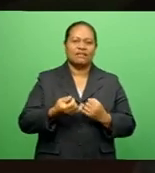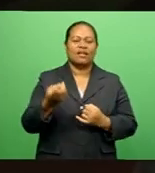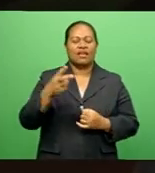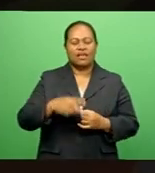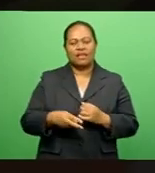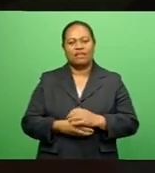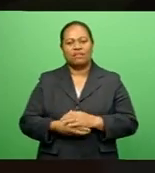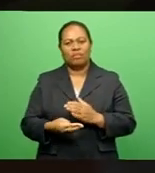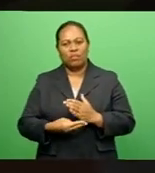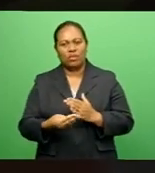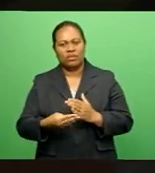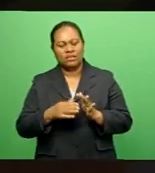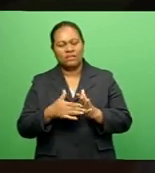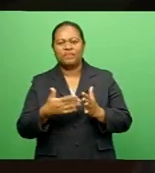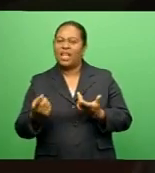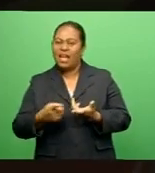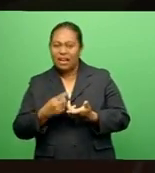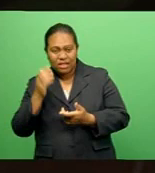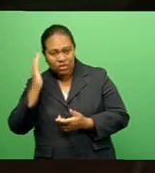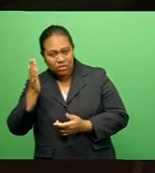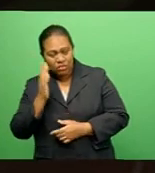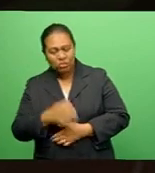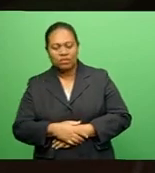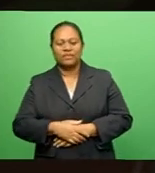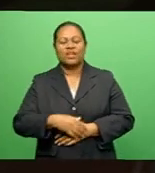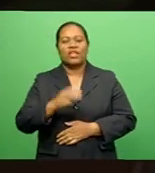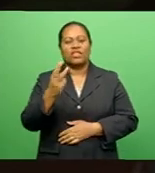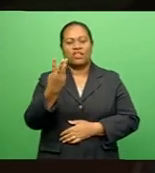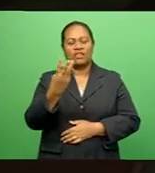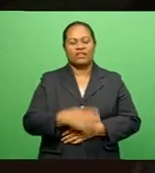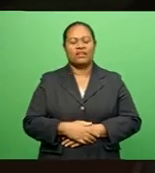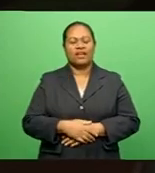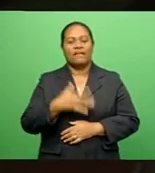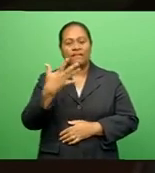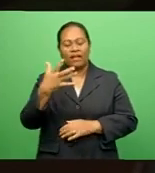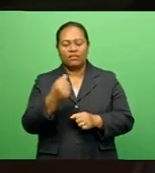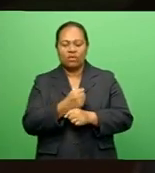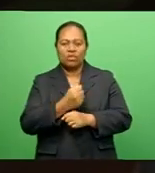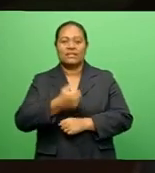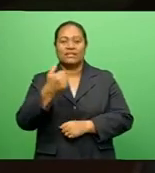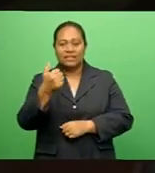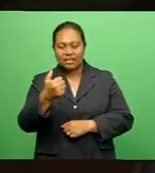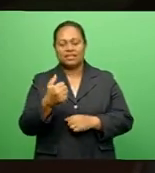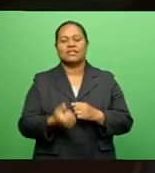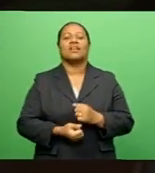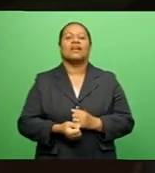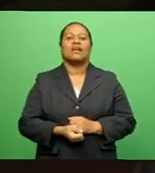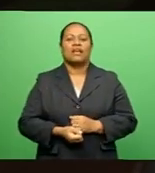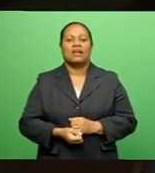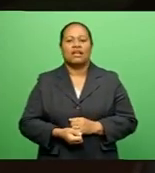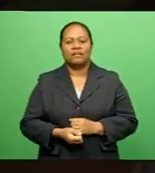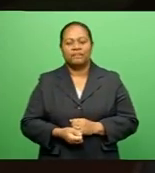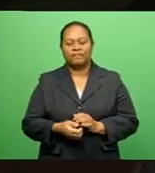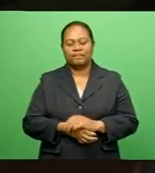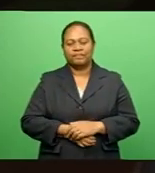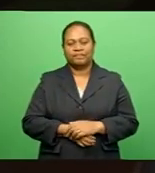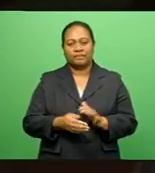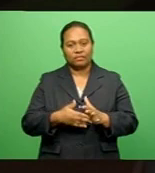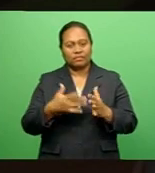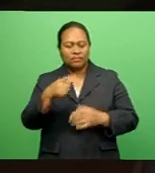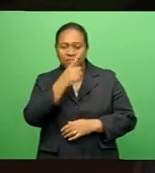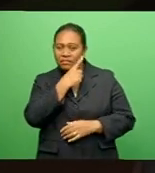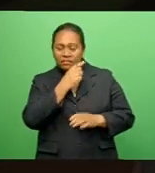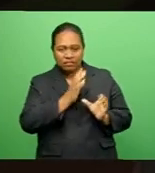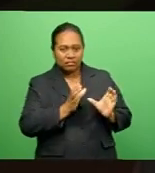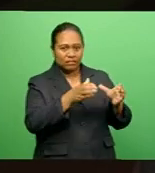medals, and Camille Muslim College settled for third with 5 gold, 6 silver and 10 bronze medals. In the girls